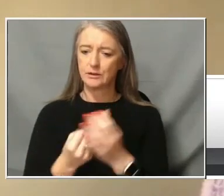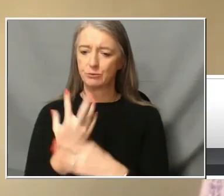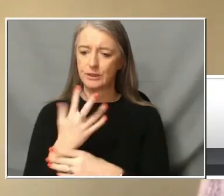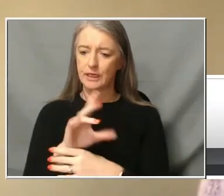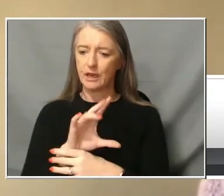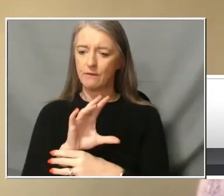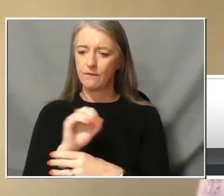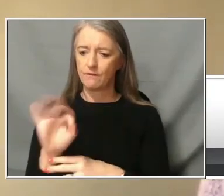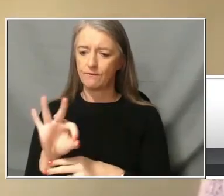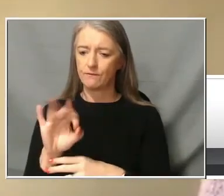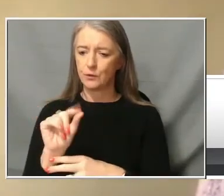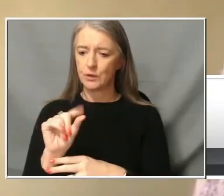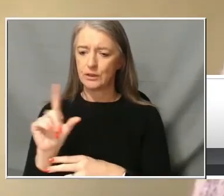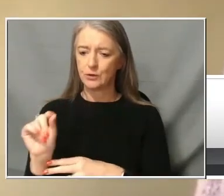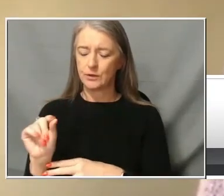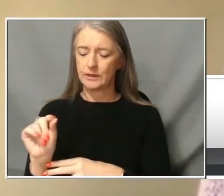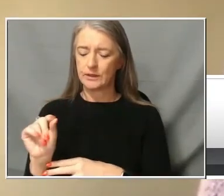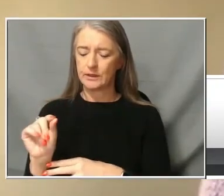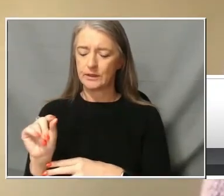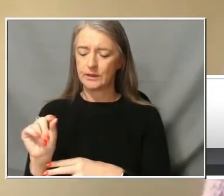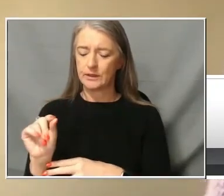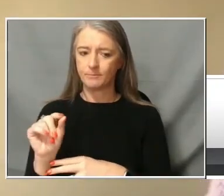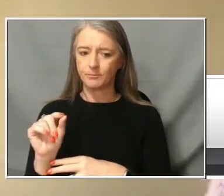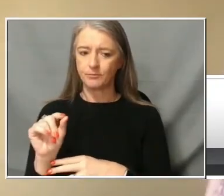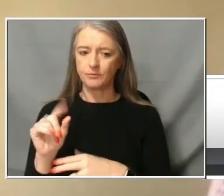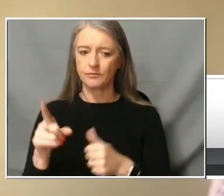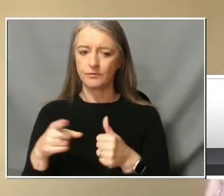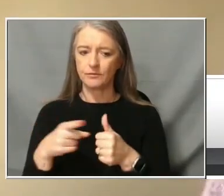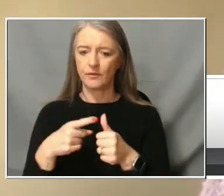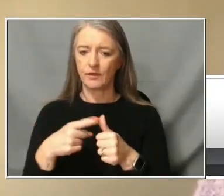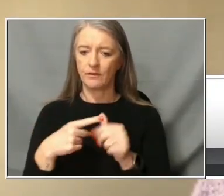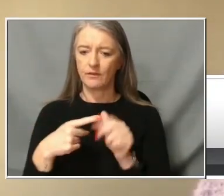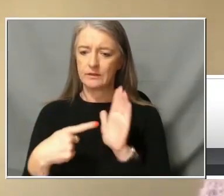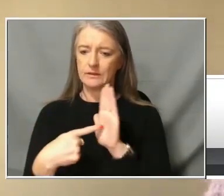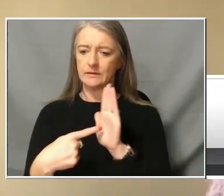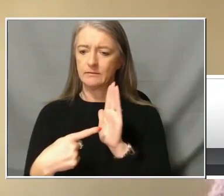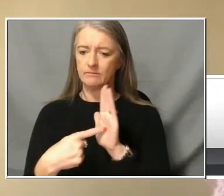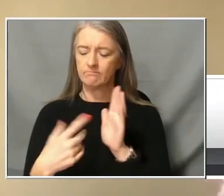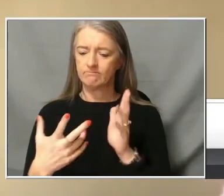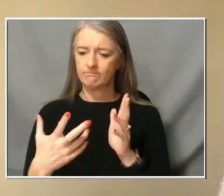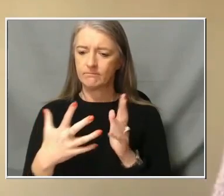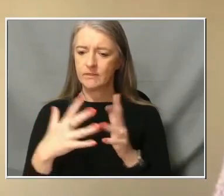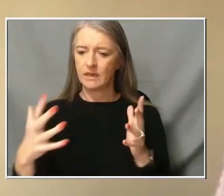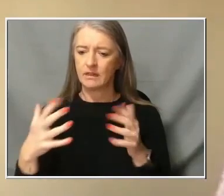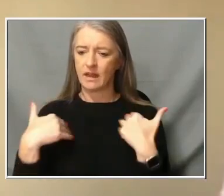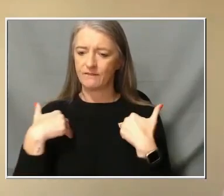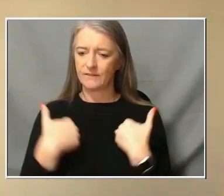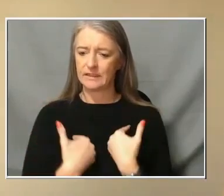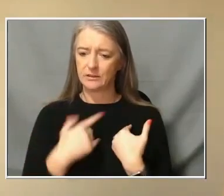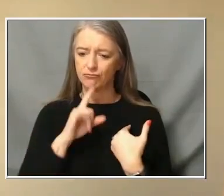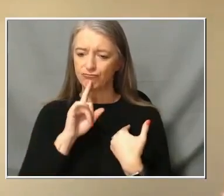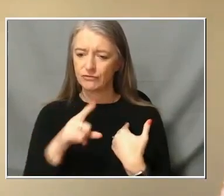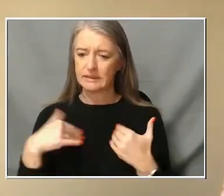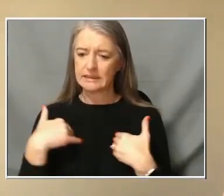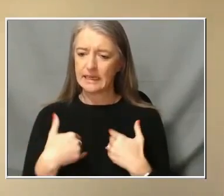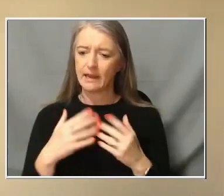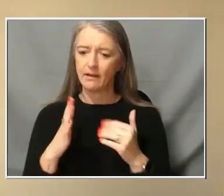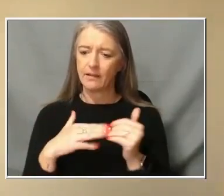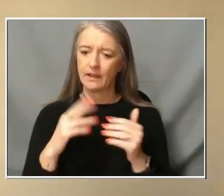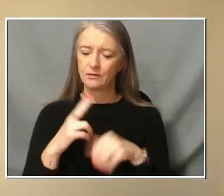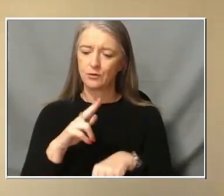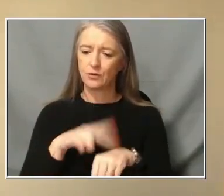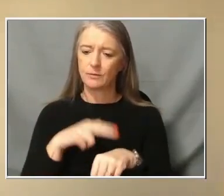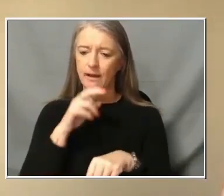2020. And the first symptom, I guess, was just like a lot of fatigue. I was just more tired than usual, but I had